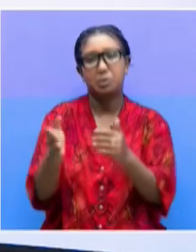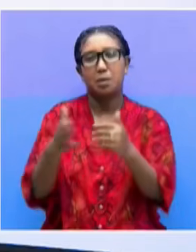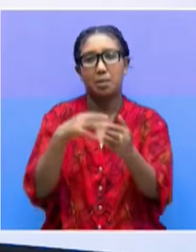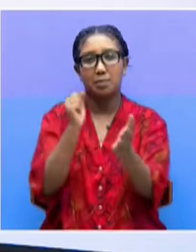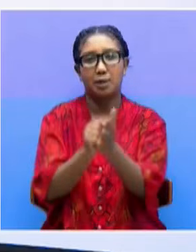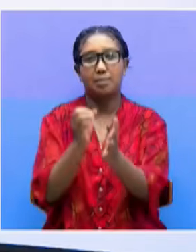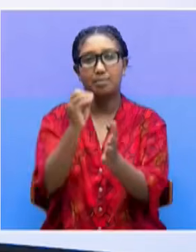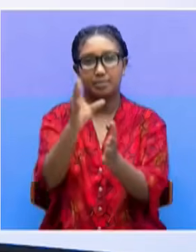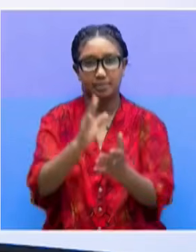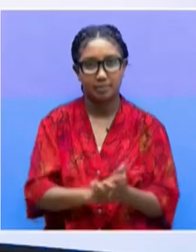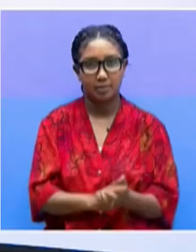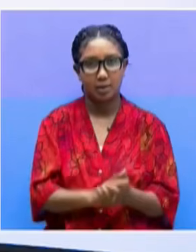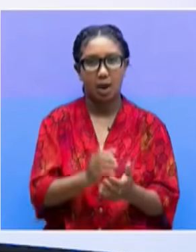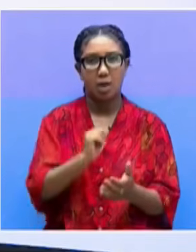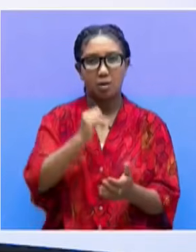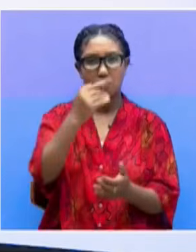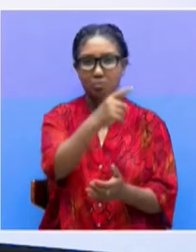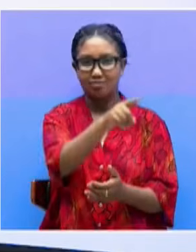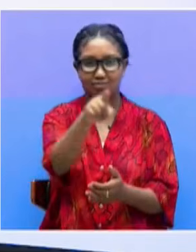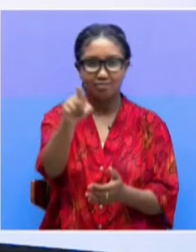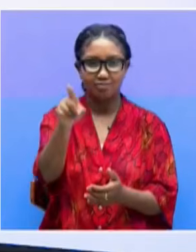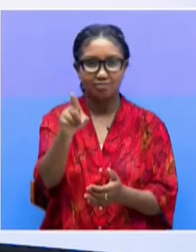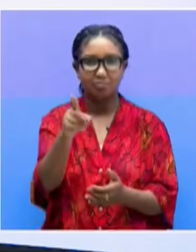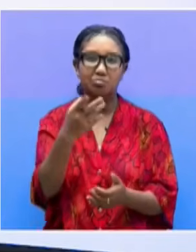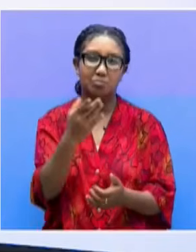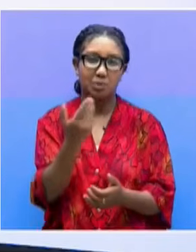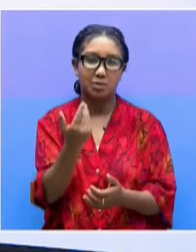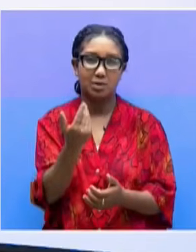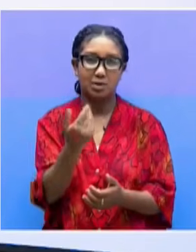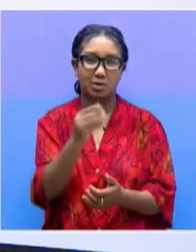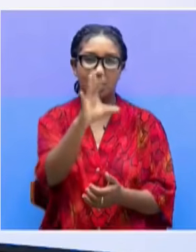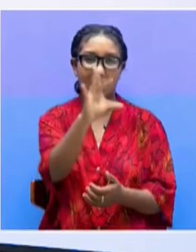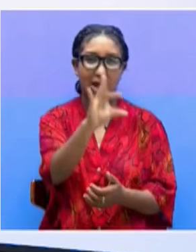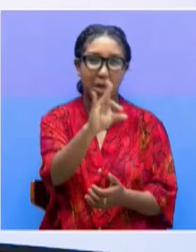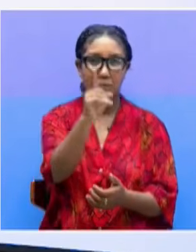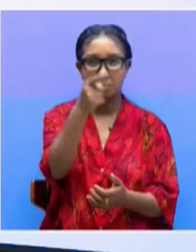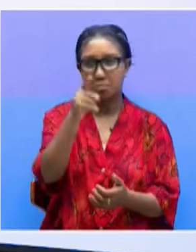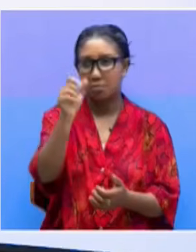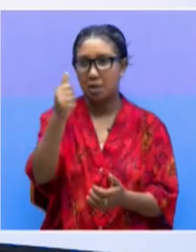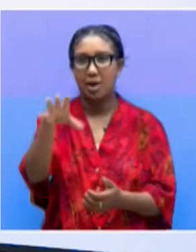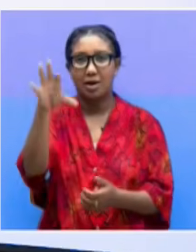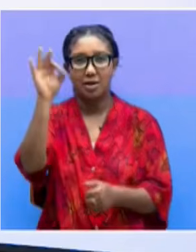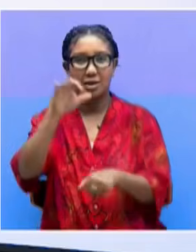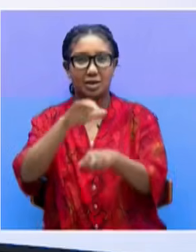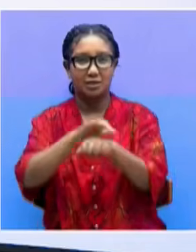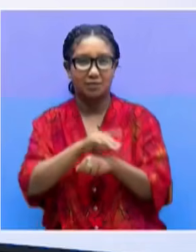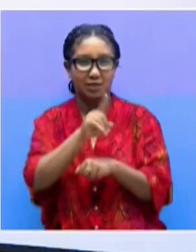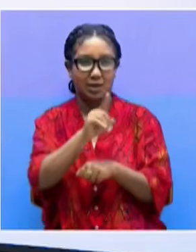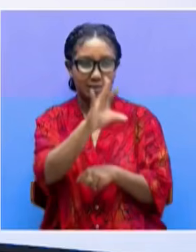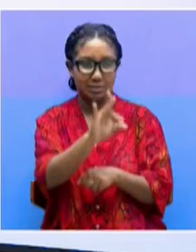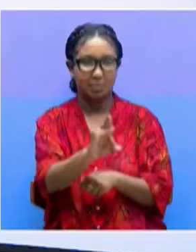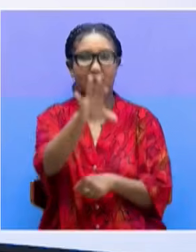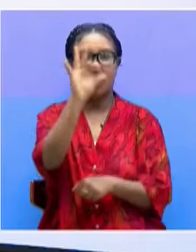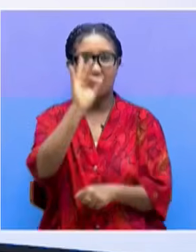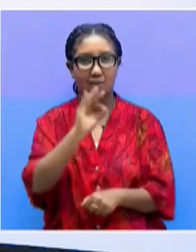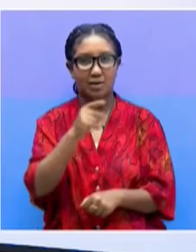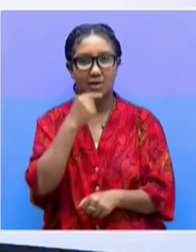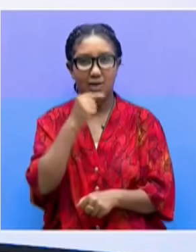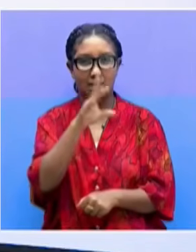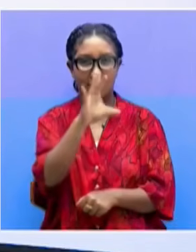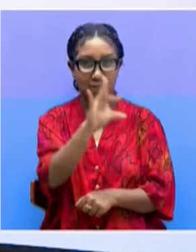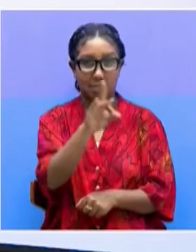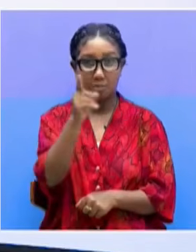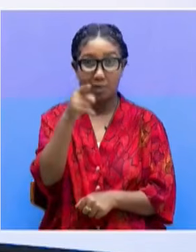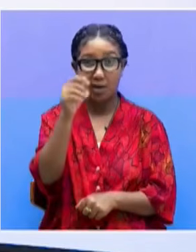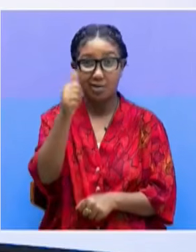example. I know one of you get 8 out of 10 in your English test. I said 8 out of